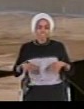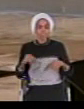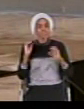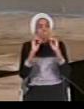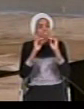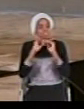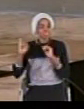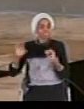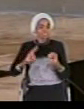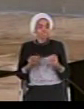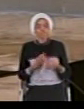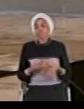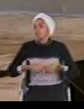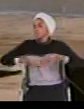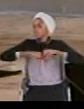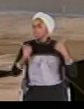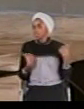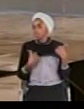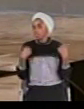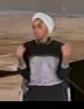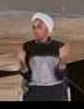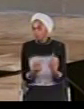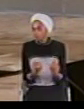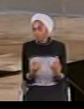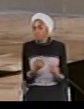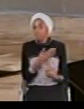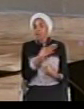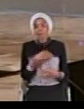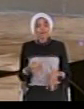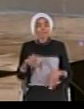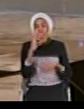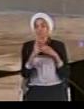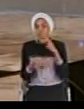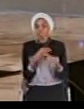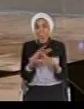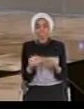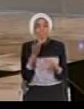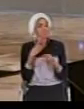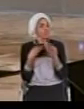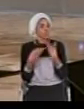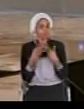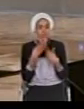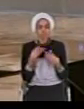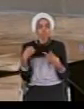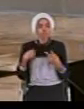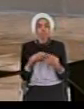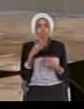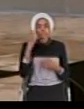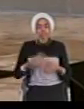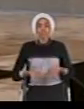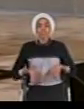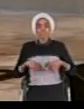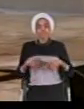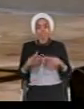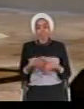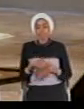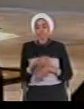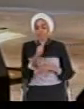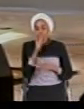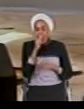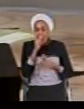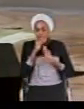that denying ungodliness and worldly lust, we should live soberly. No more